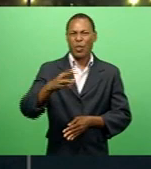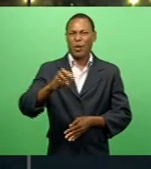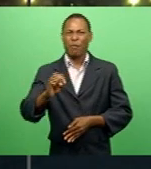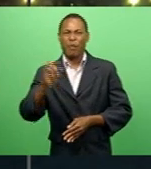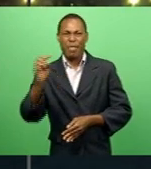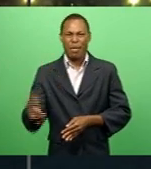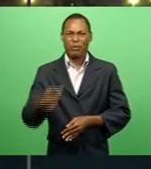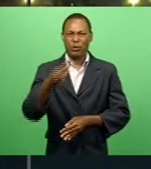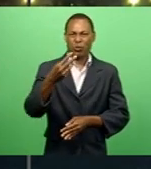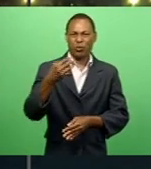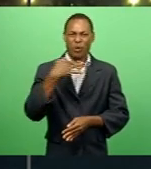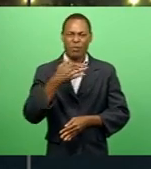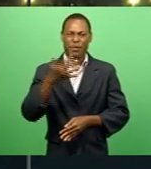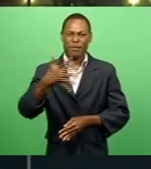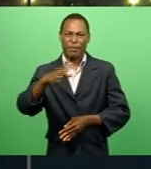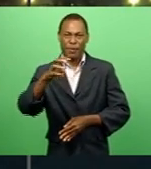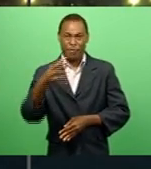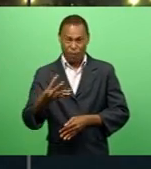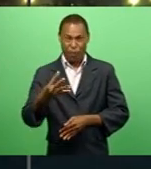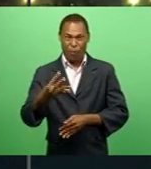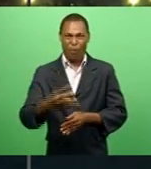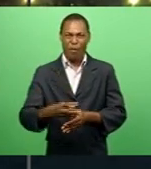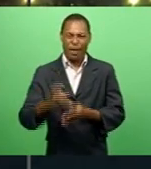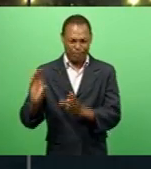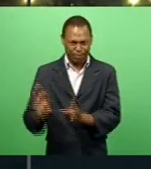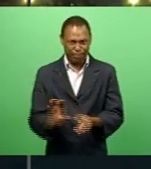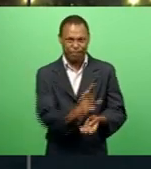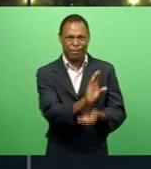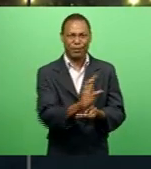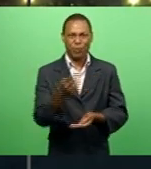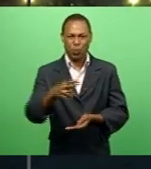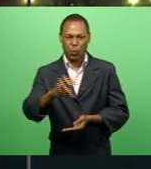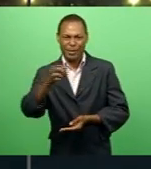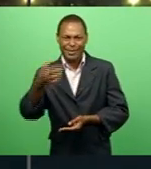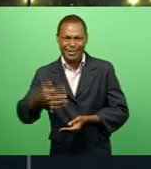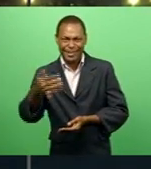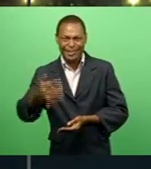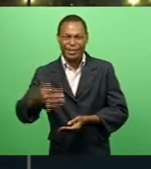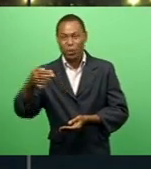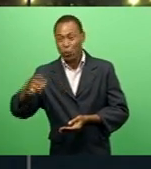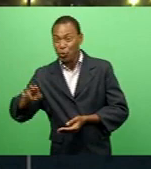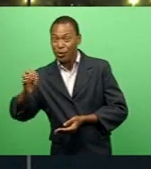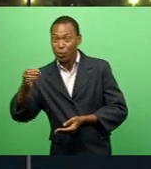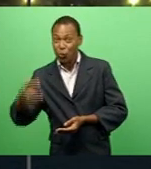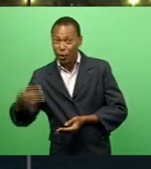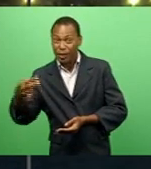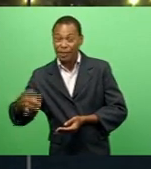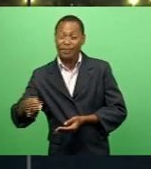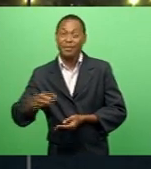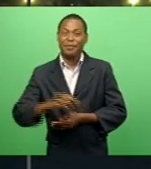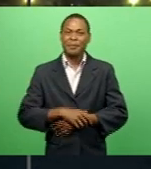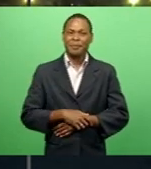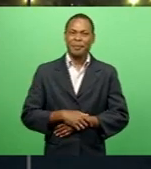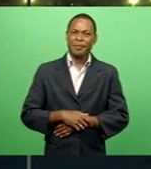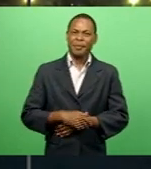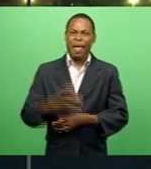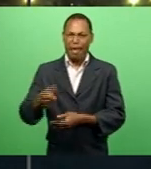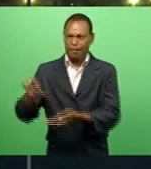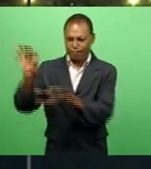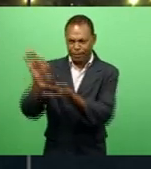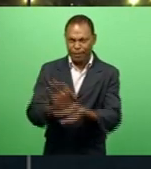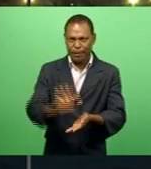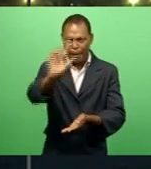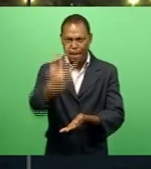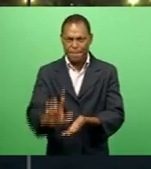34,254 ounces in the 2019-2020 financial year due to technical issues, power supply constraints